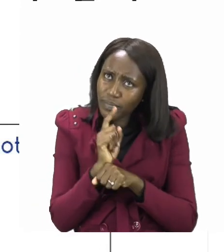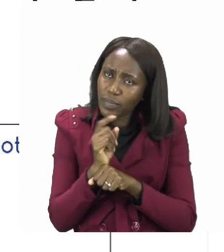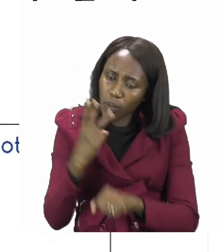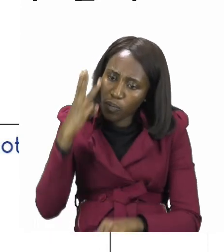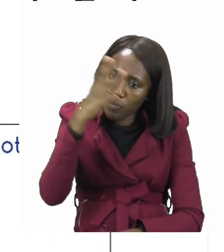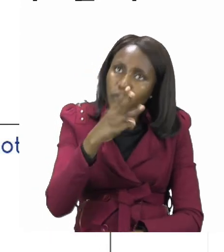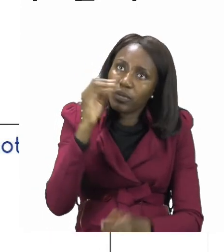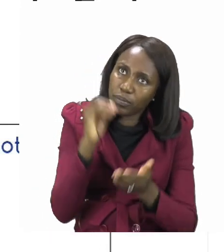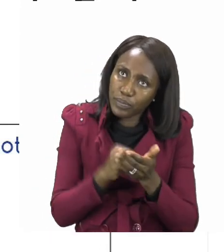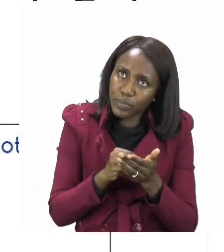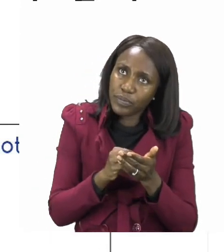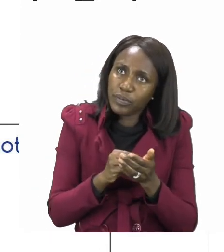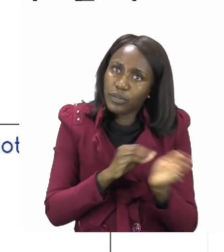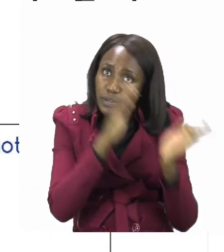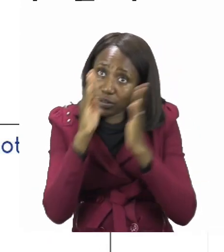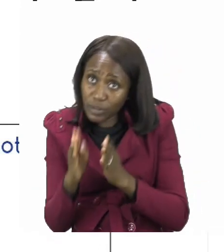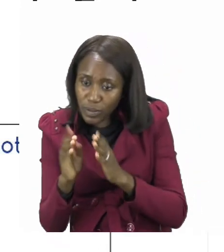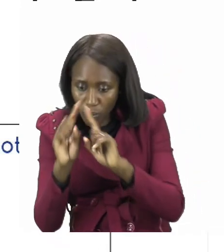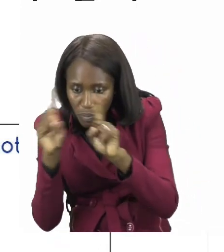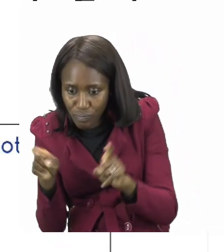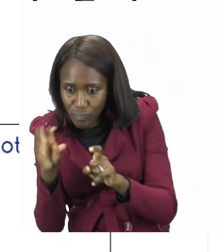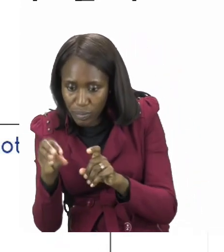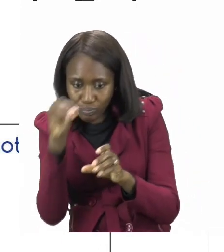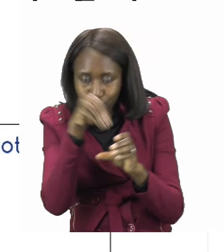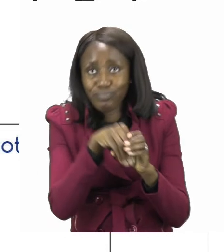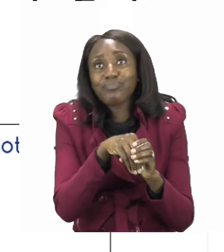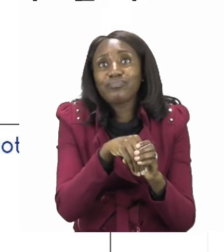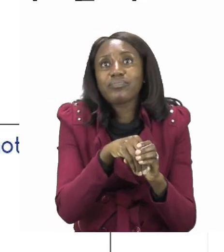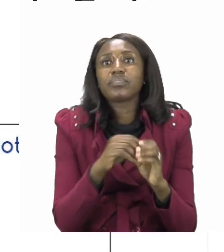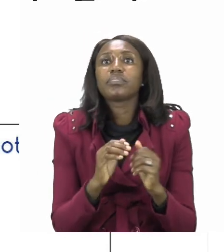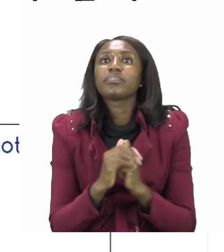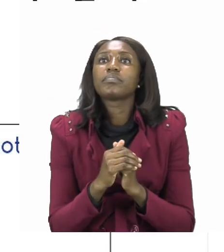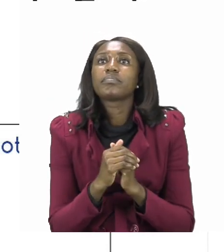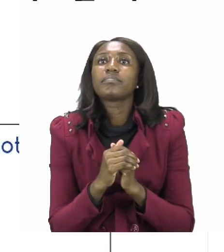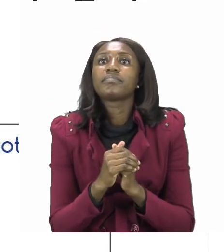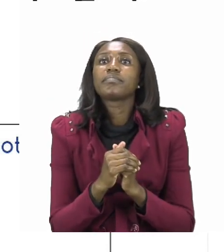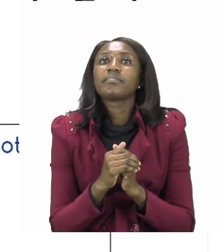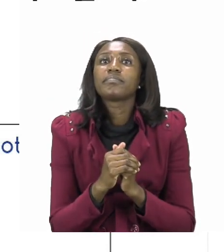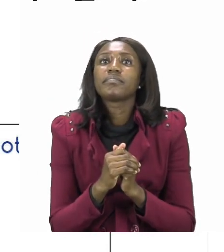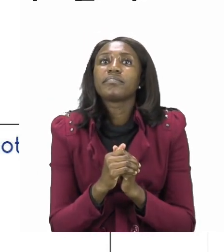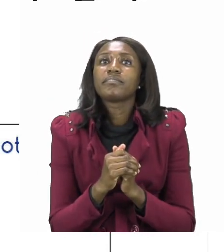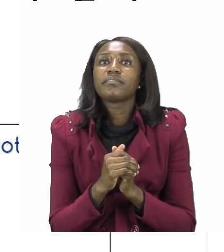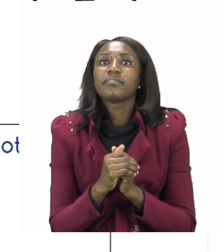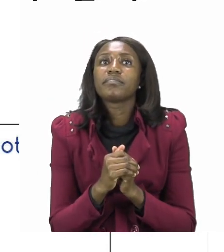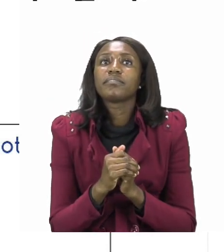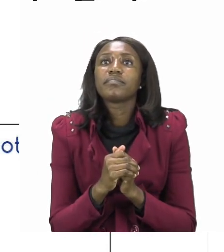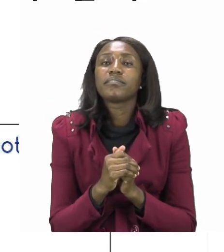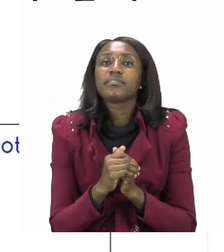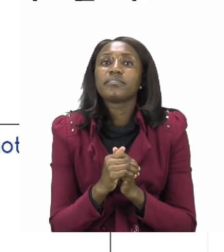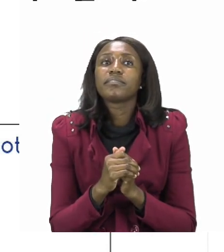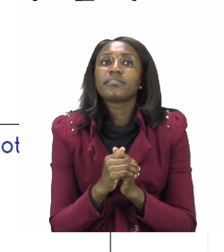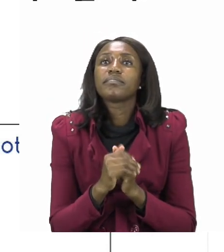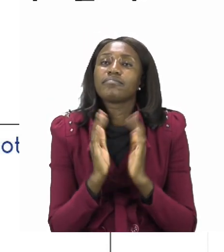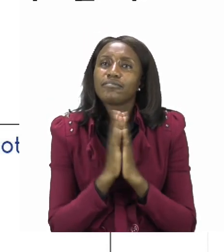will in front of the bracketed word. In this case, the action that we're talking about. Take